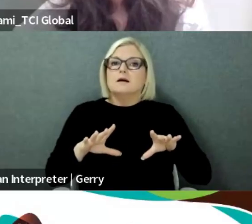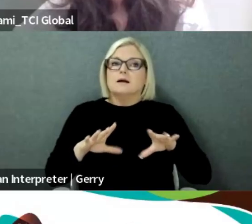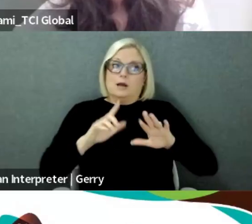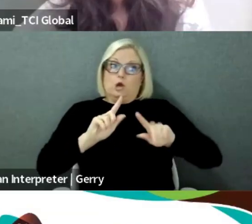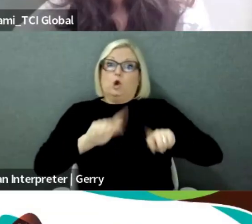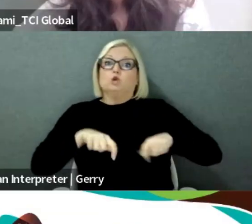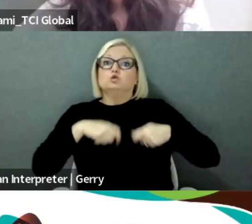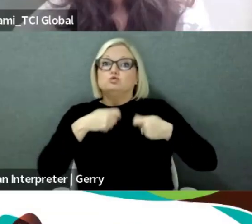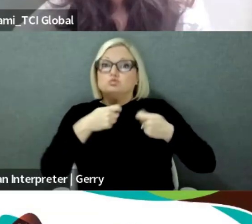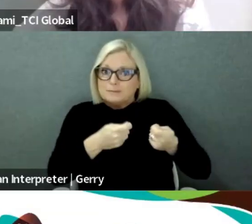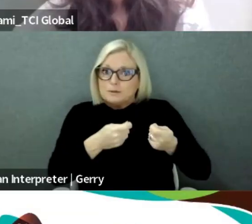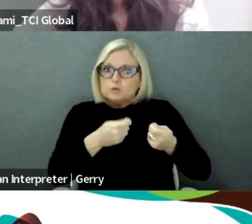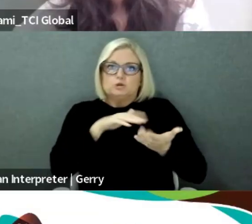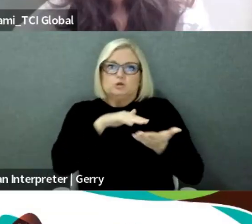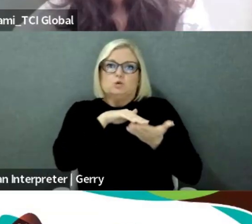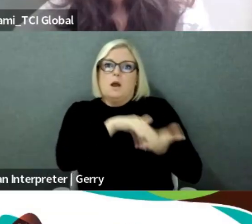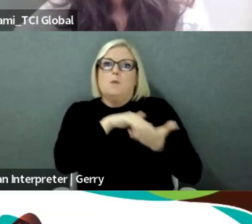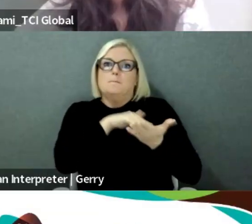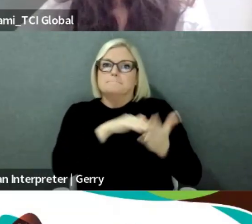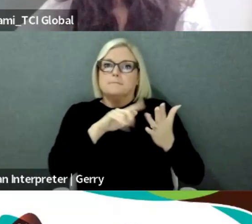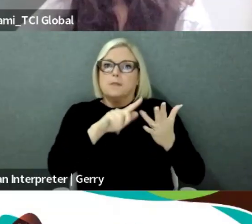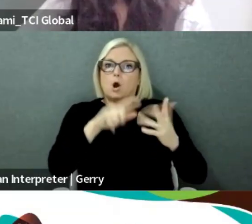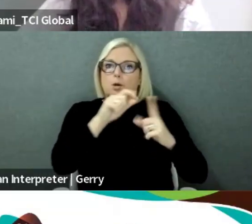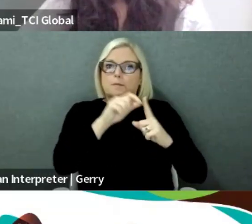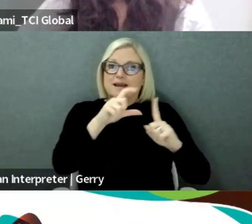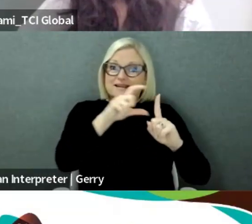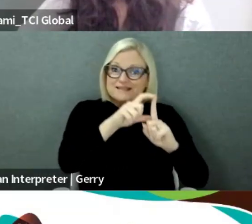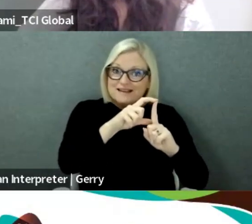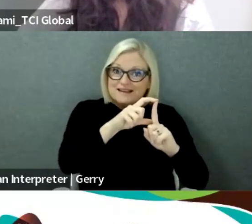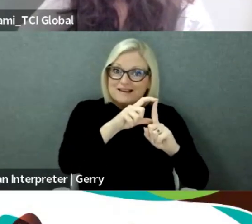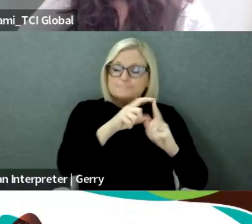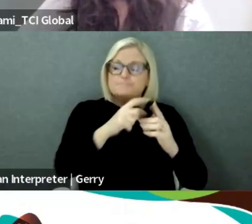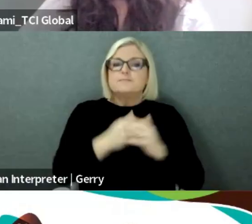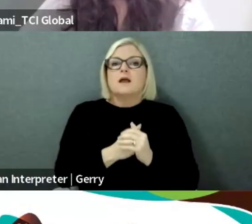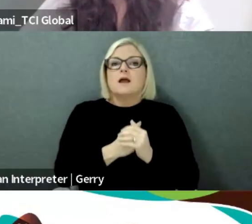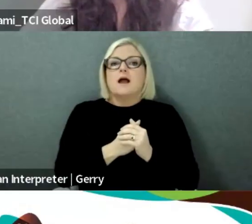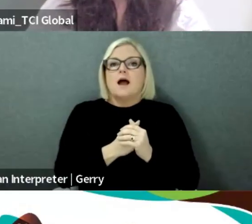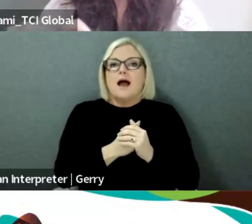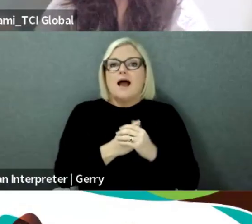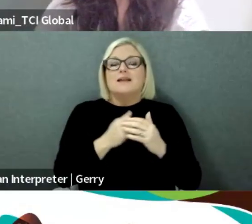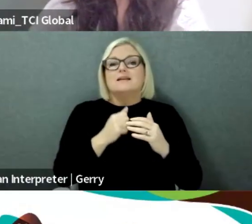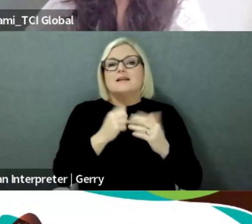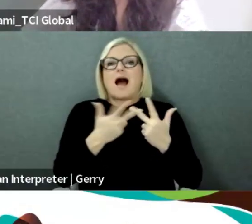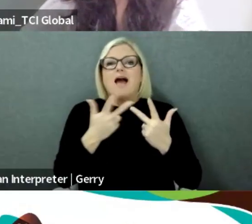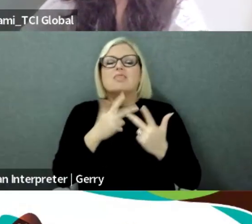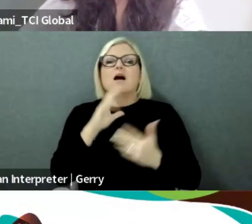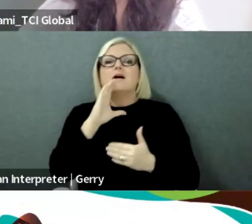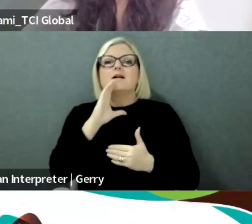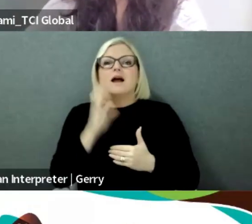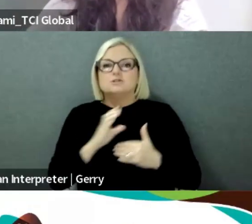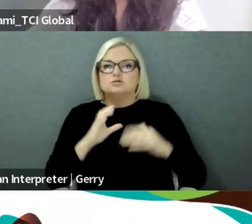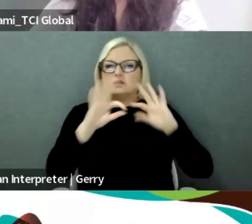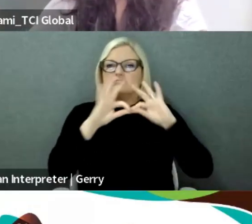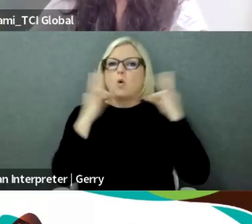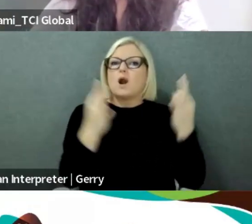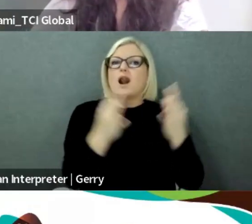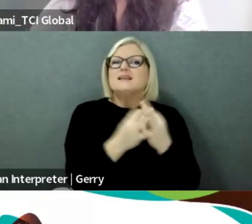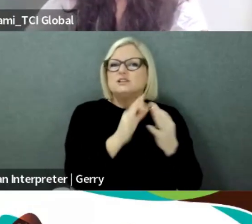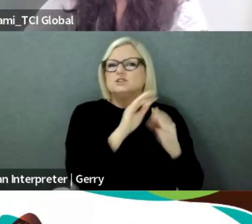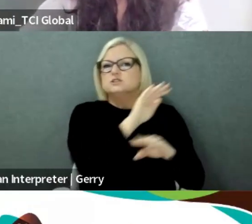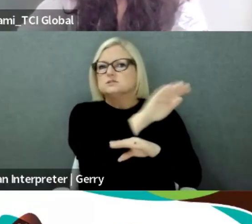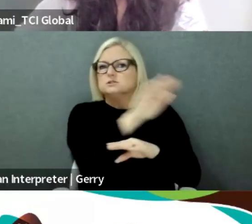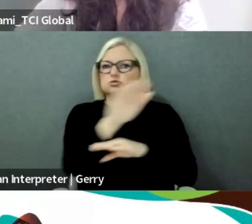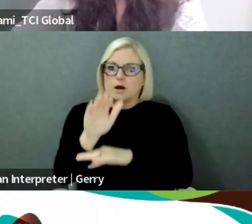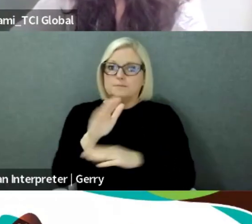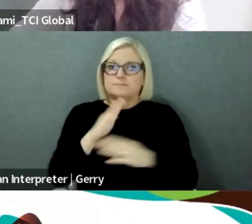partnership with OPDs, Organisations of Persons with Disabilities, and regional actors. Our final speaker is Shelley from